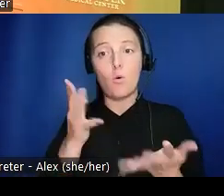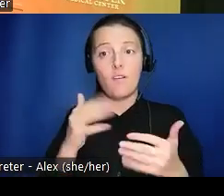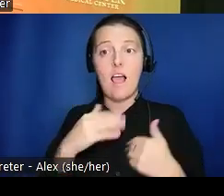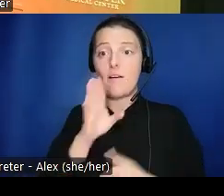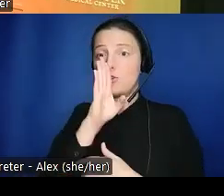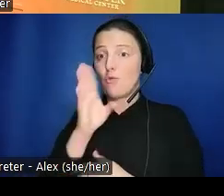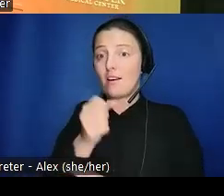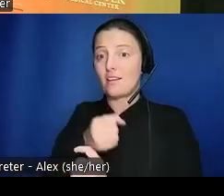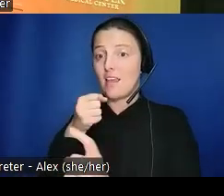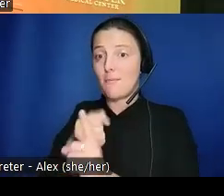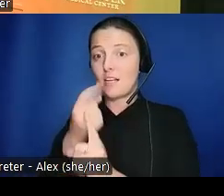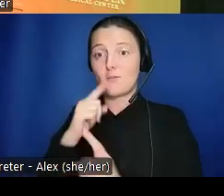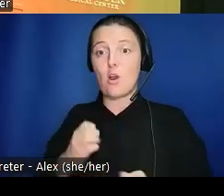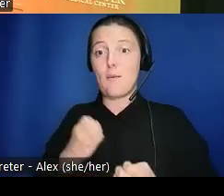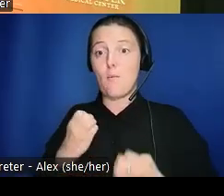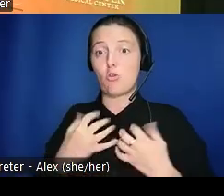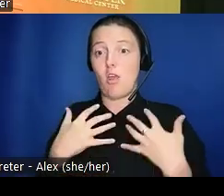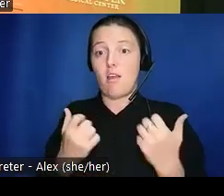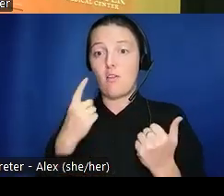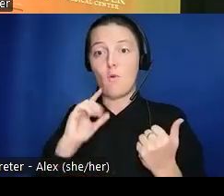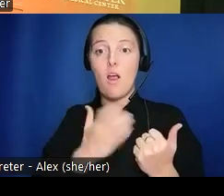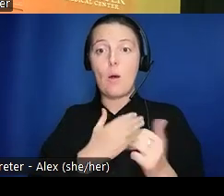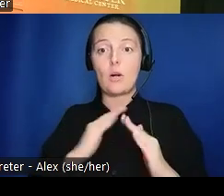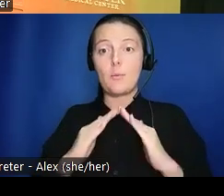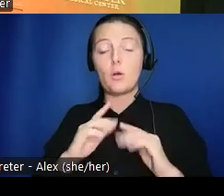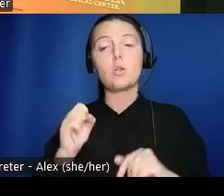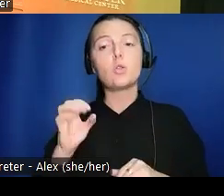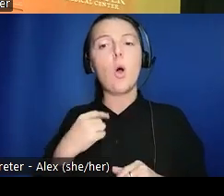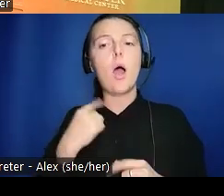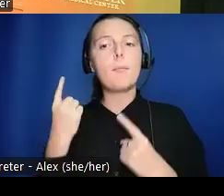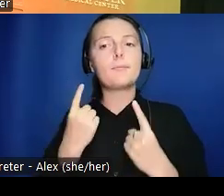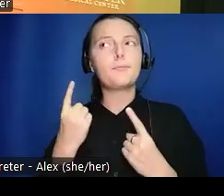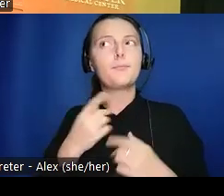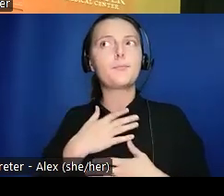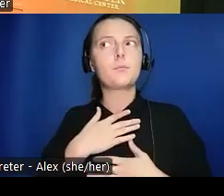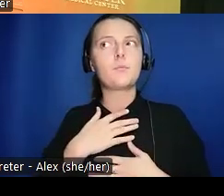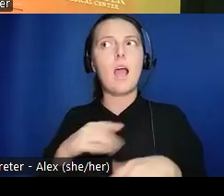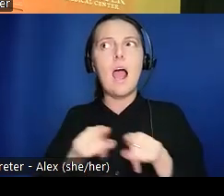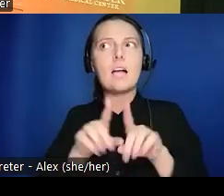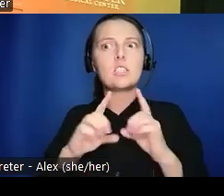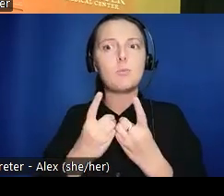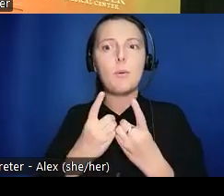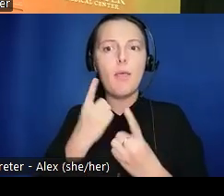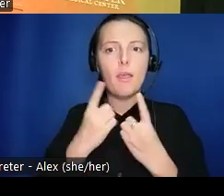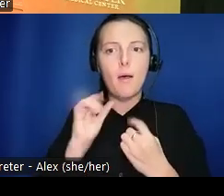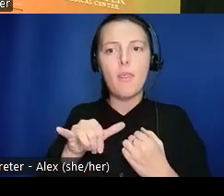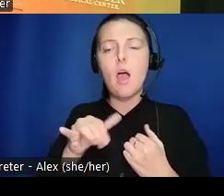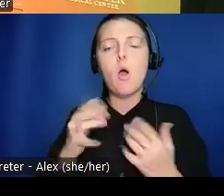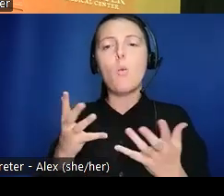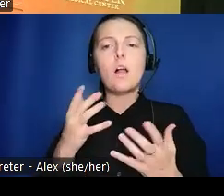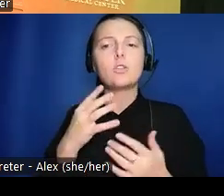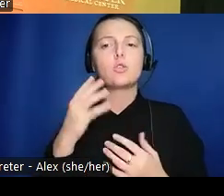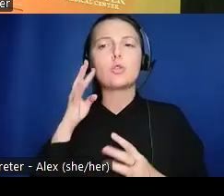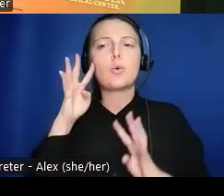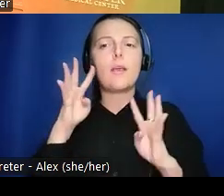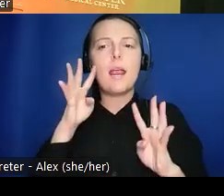So I'm wondering, as we think about that as a department, what creative ideas you have about how we'll respond